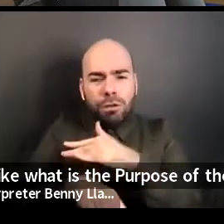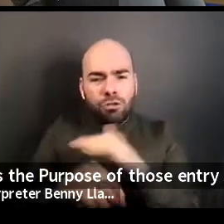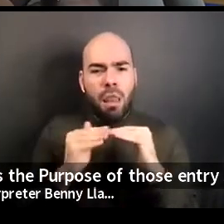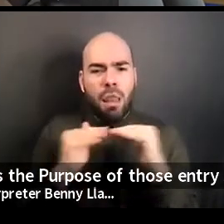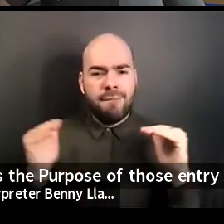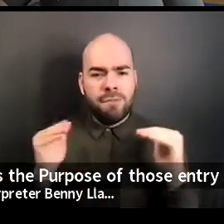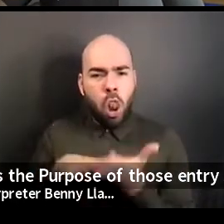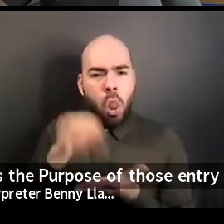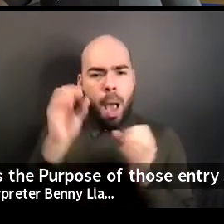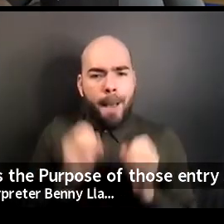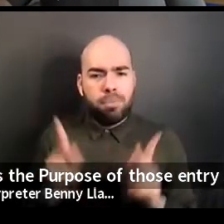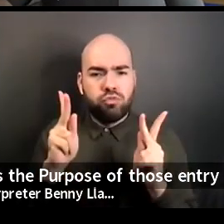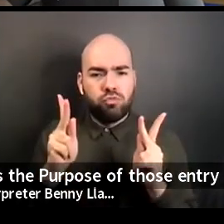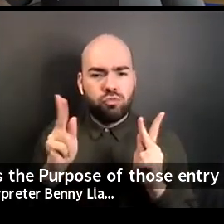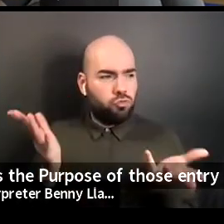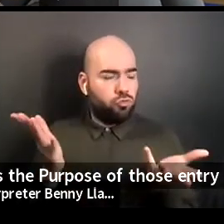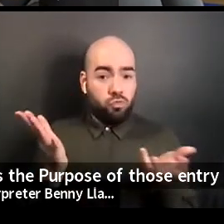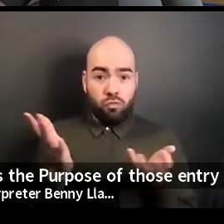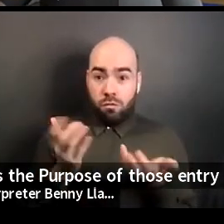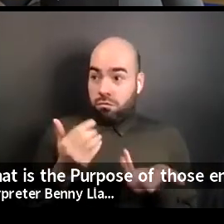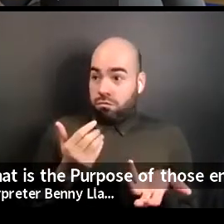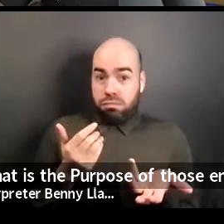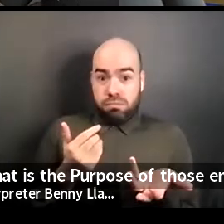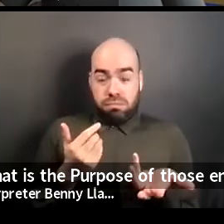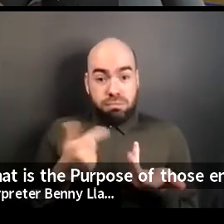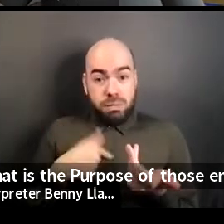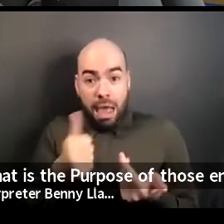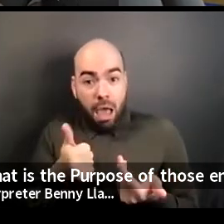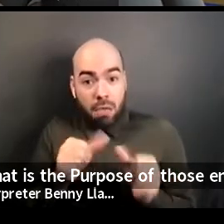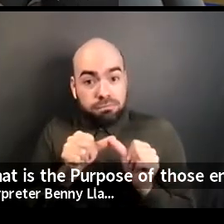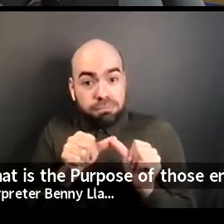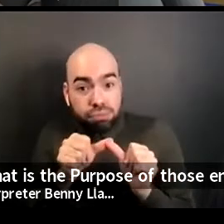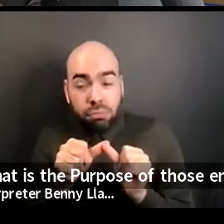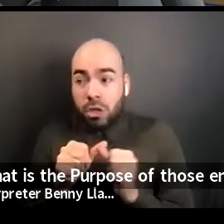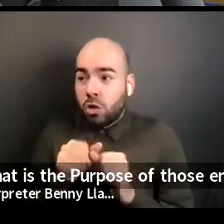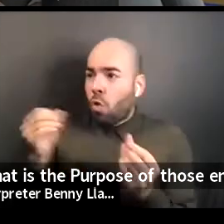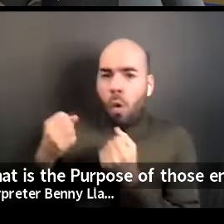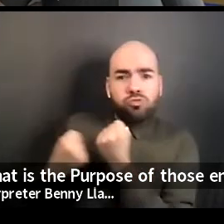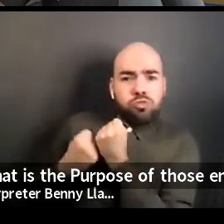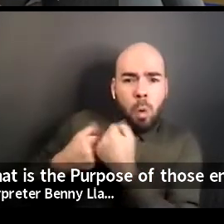opportunities if I'm not continue to be nurtured?